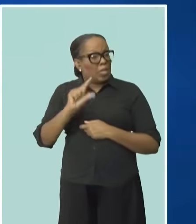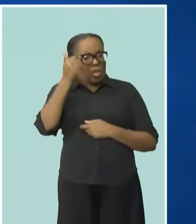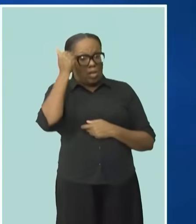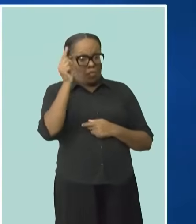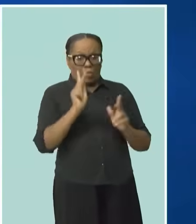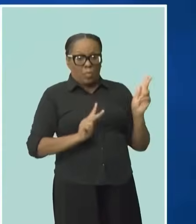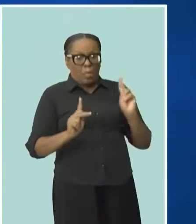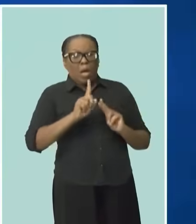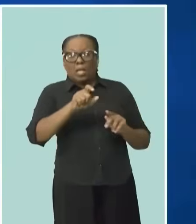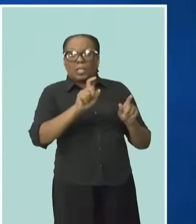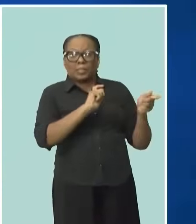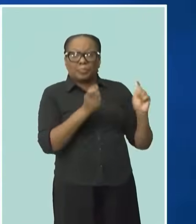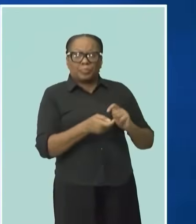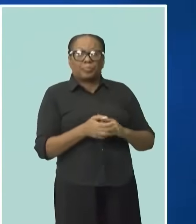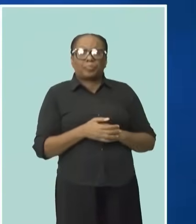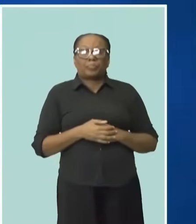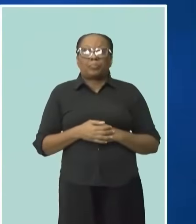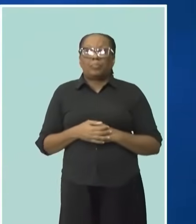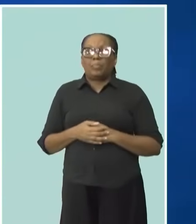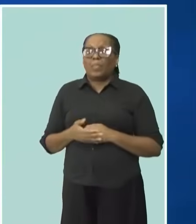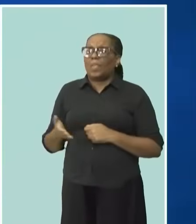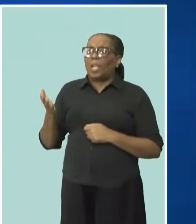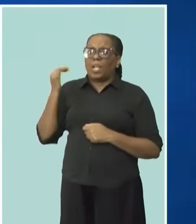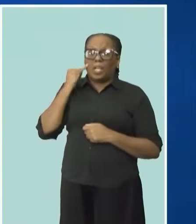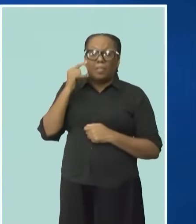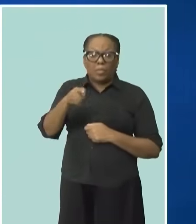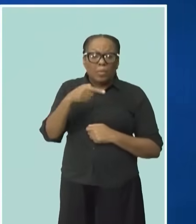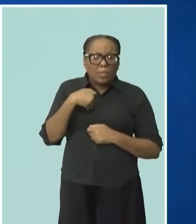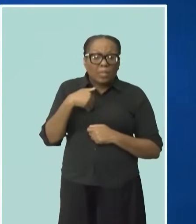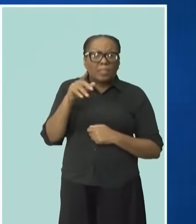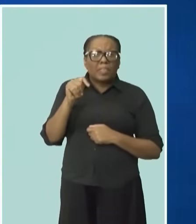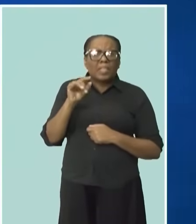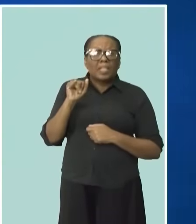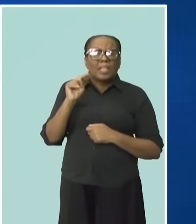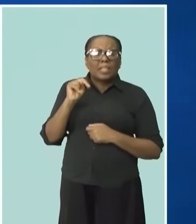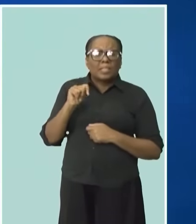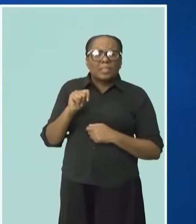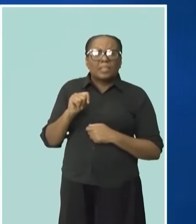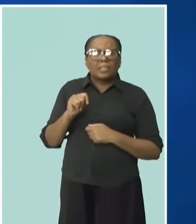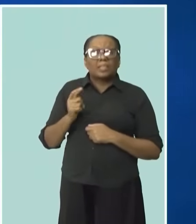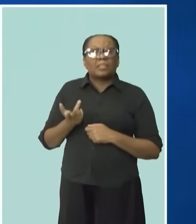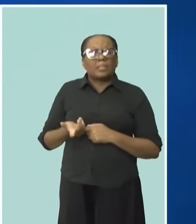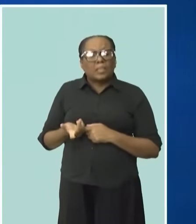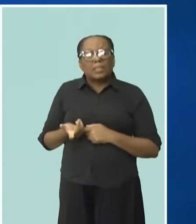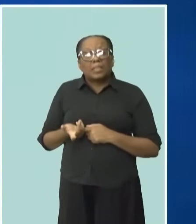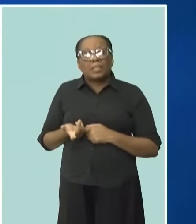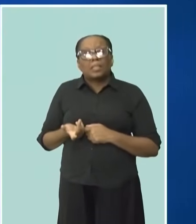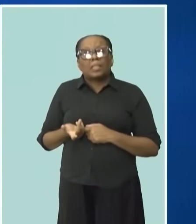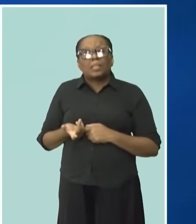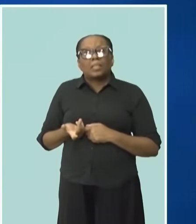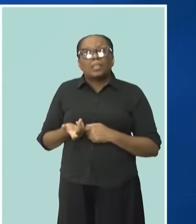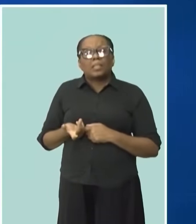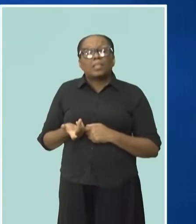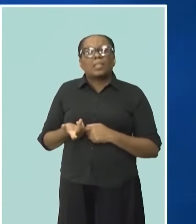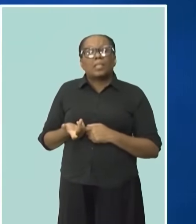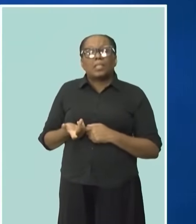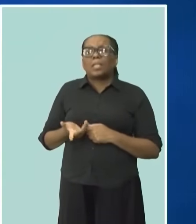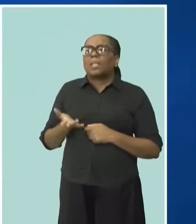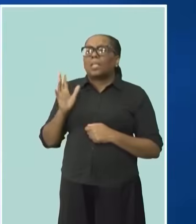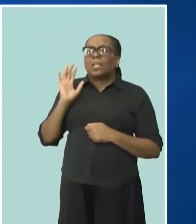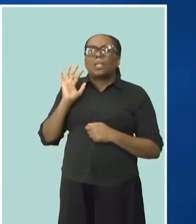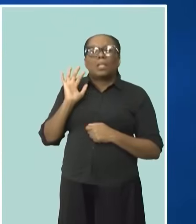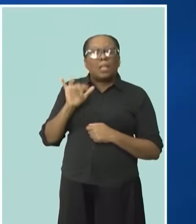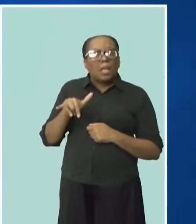should change the tank too. A vehicle with tinted windows, to me, it is a legal scene of the law. If a police officer